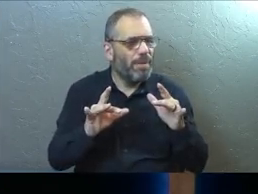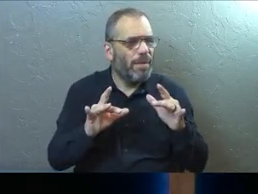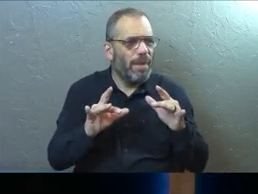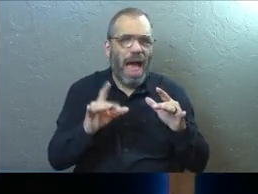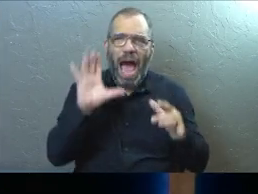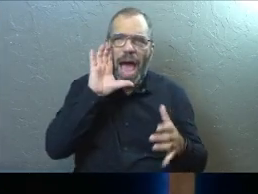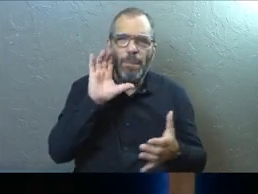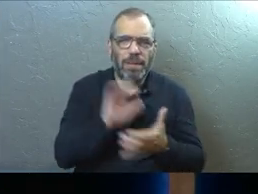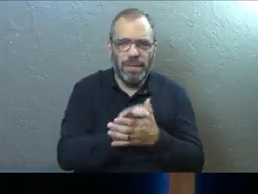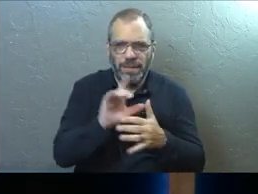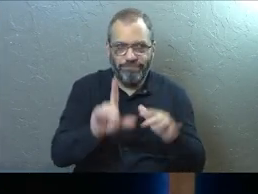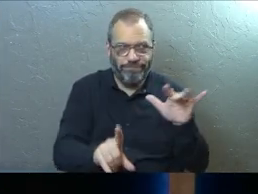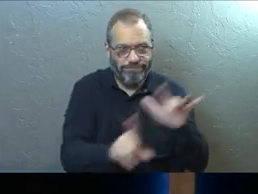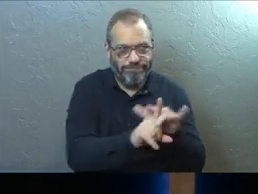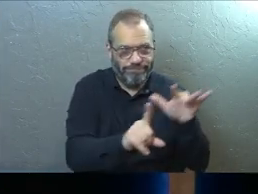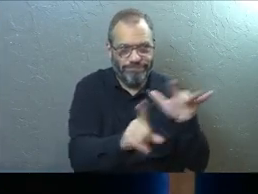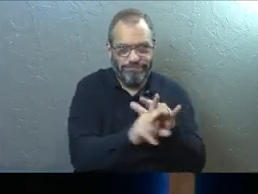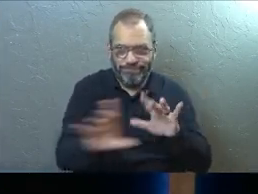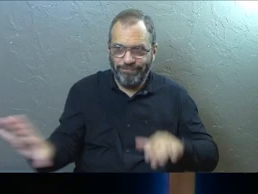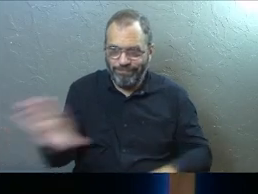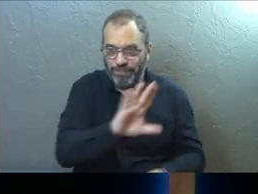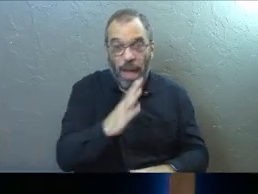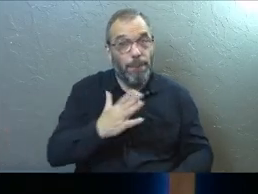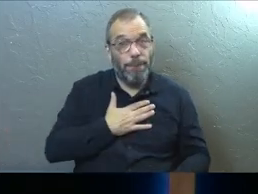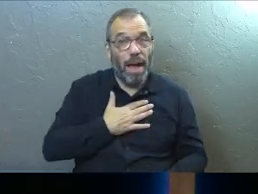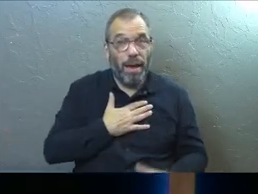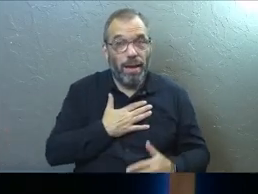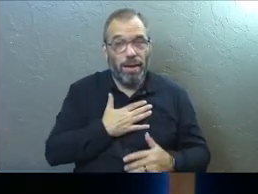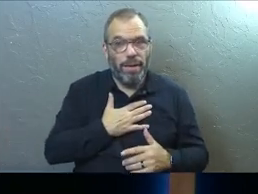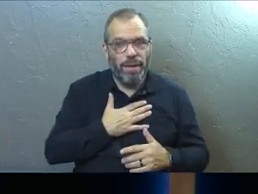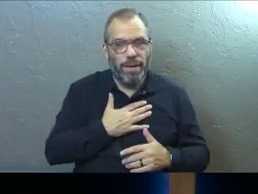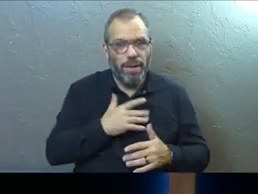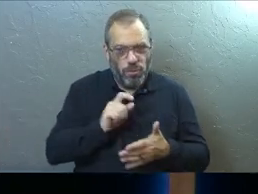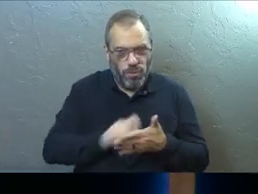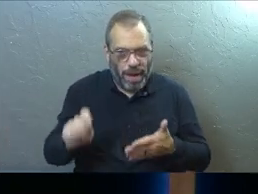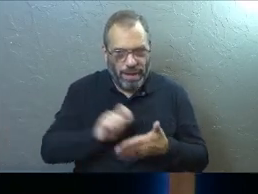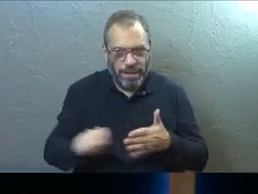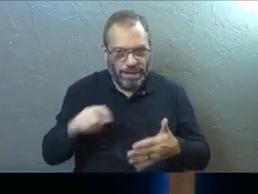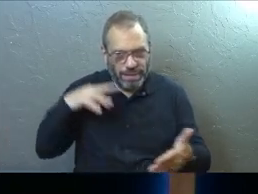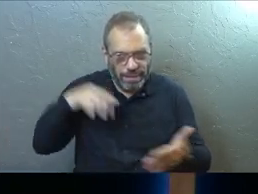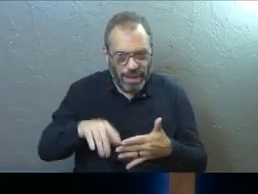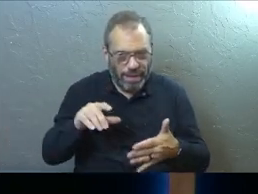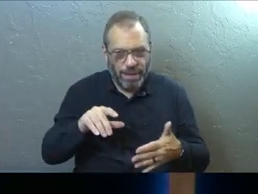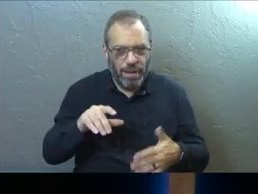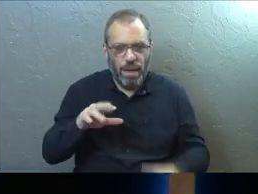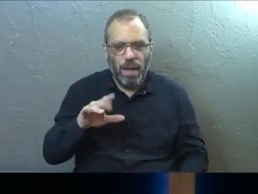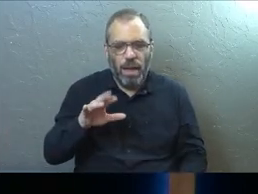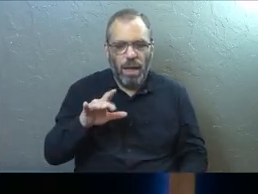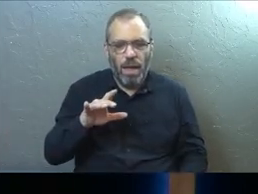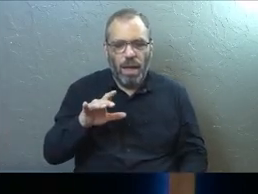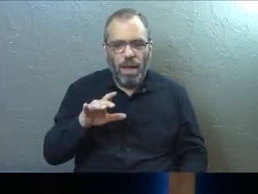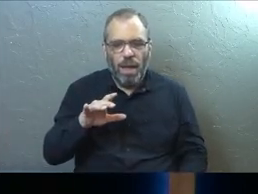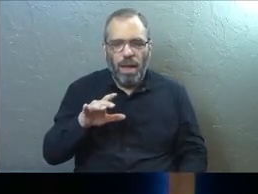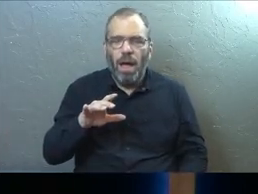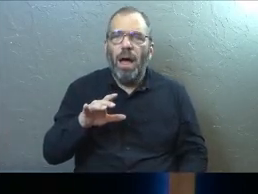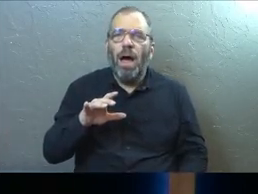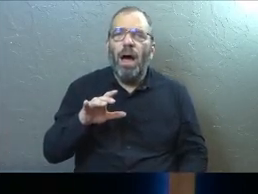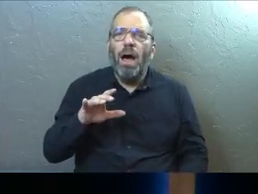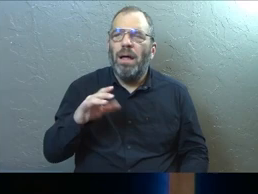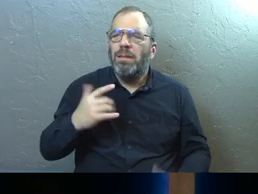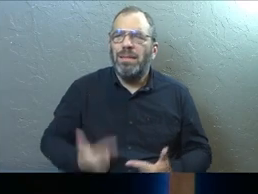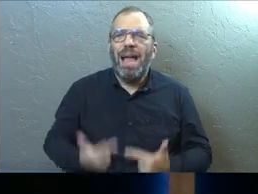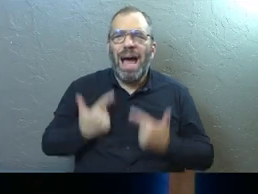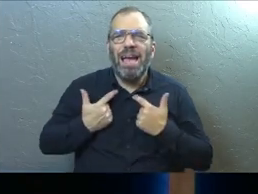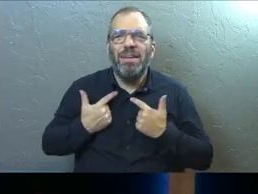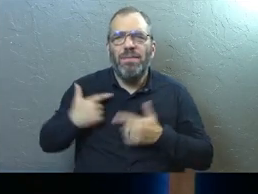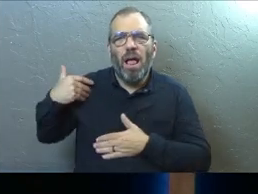at what maybe has been popping into everybody's heads and what definitely popped into my head throughout writing this and studying this is like the seasons in